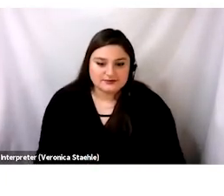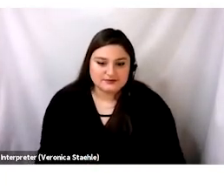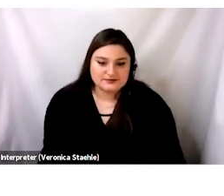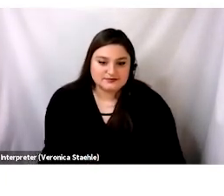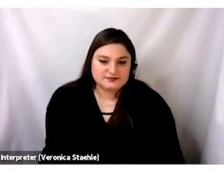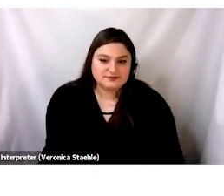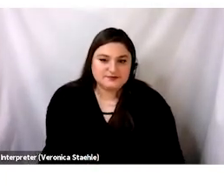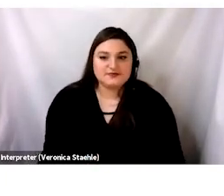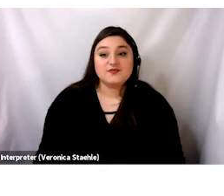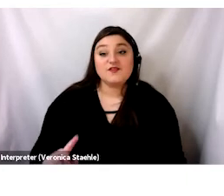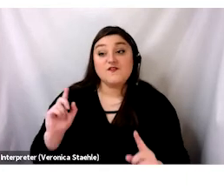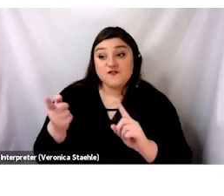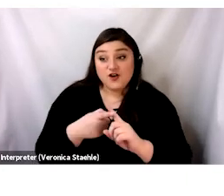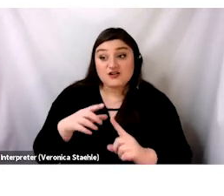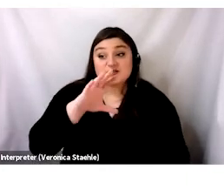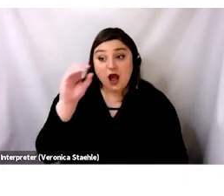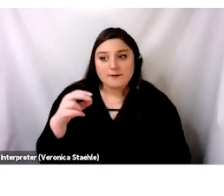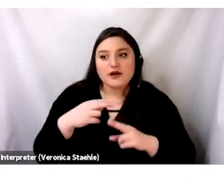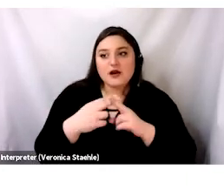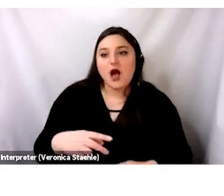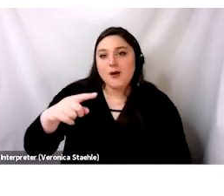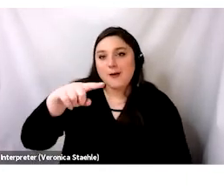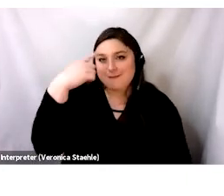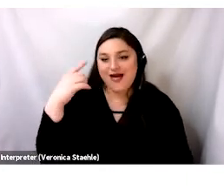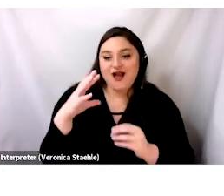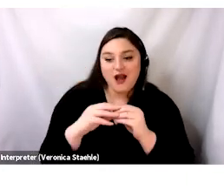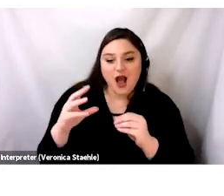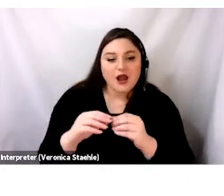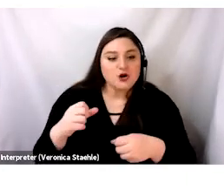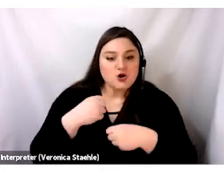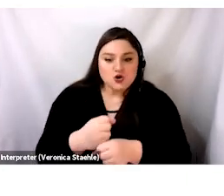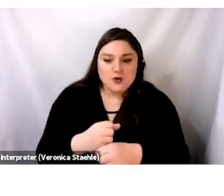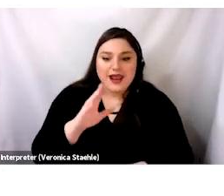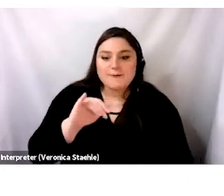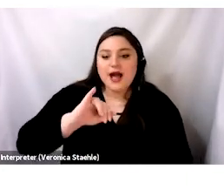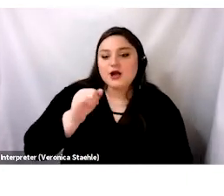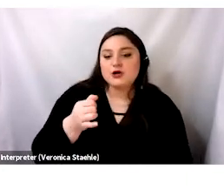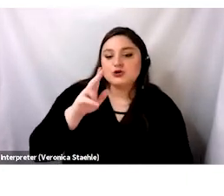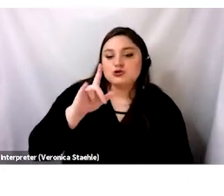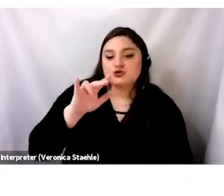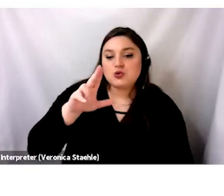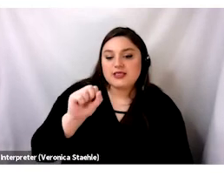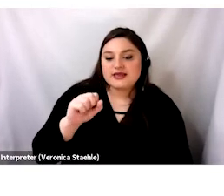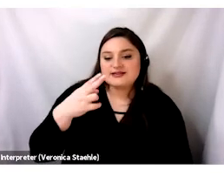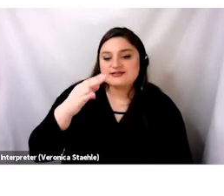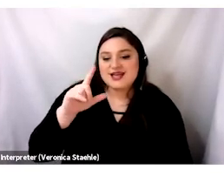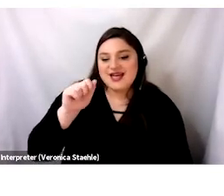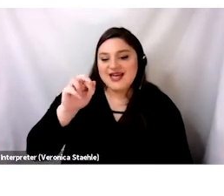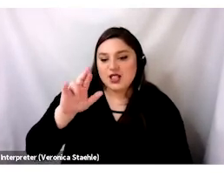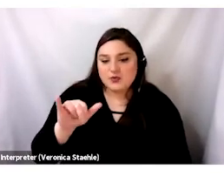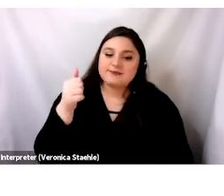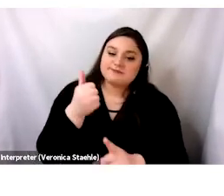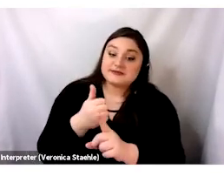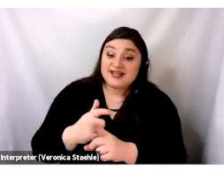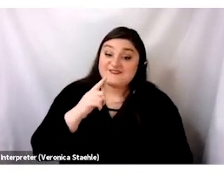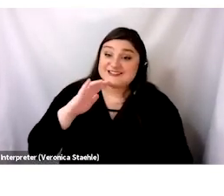called Black Cotton. It was started by Julius Tillery, who is a fifth generation Black cotton farmer, of which there